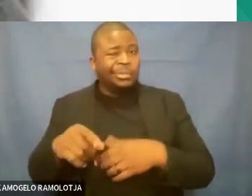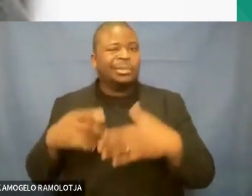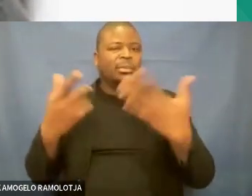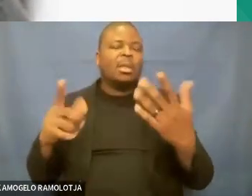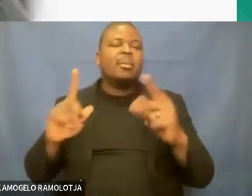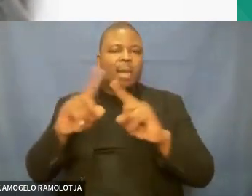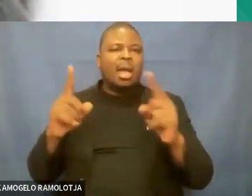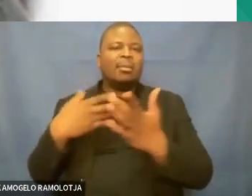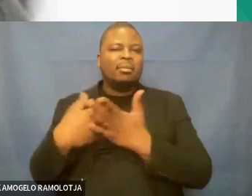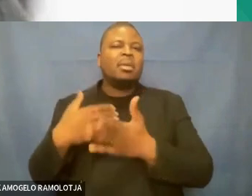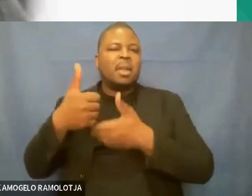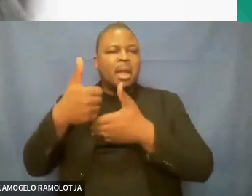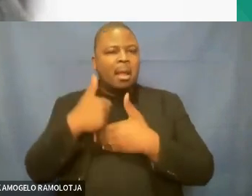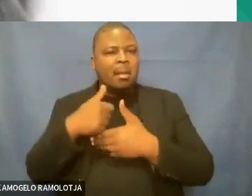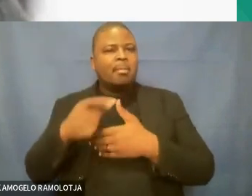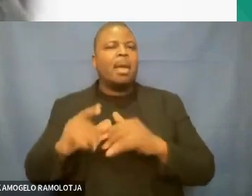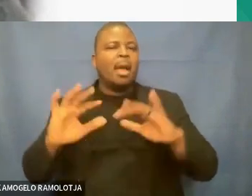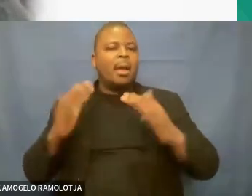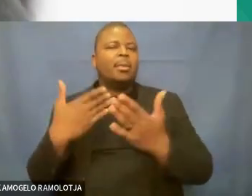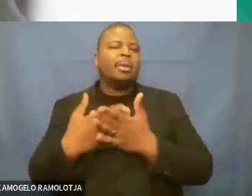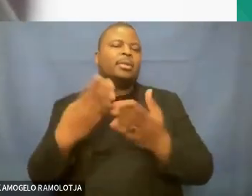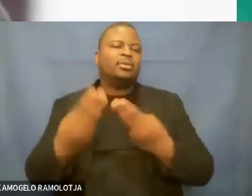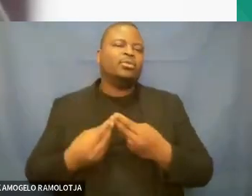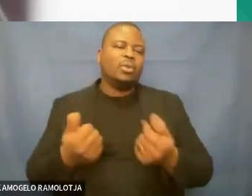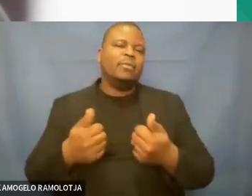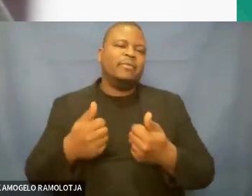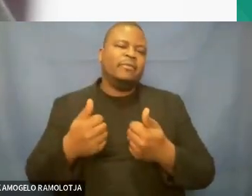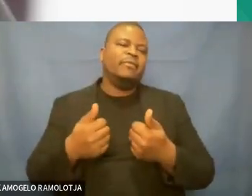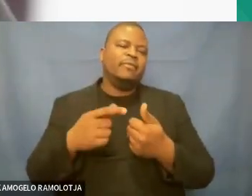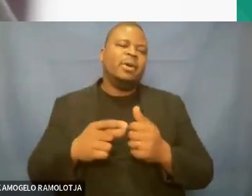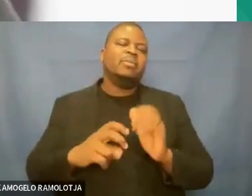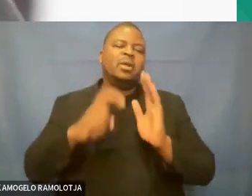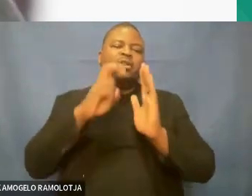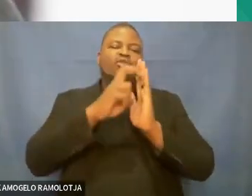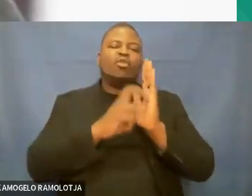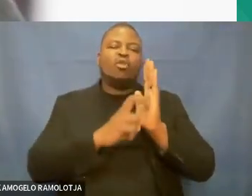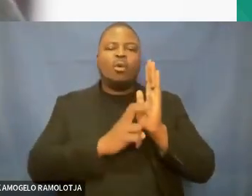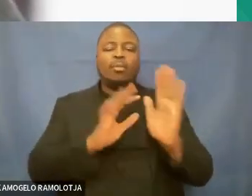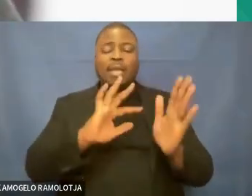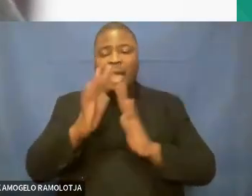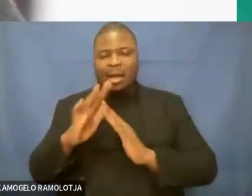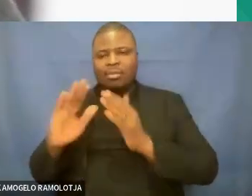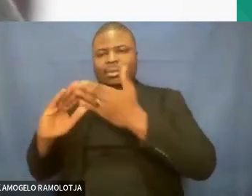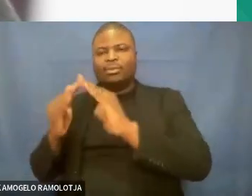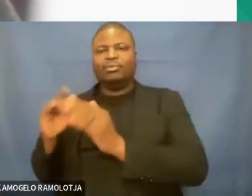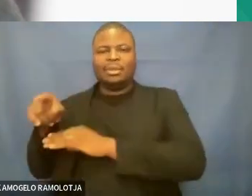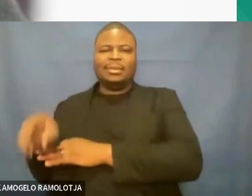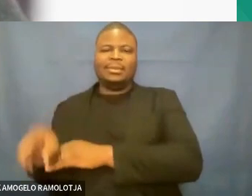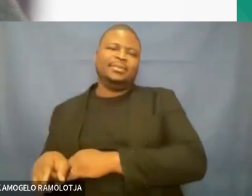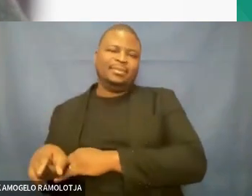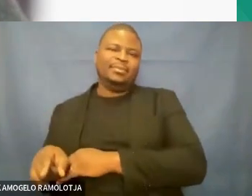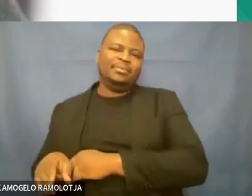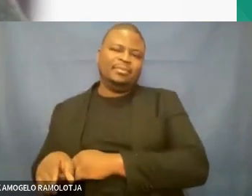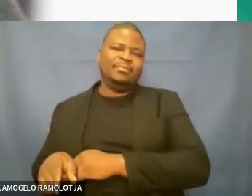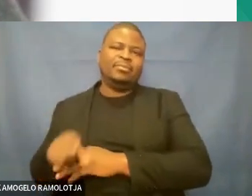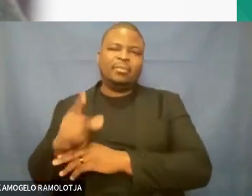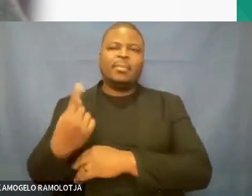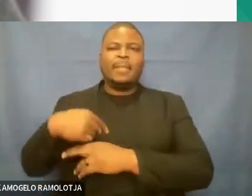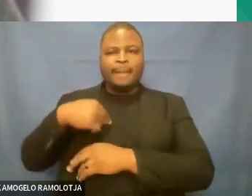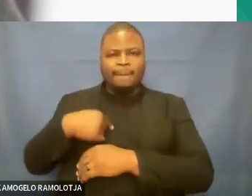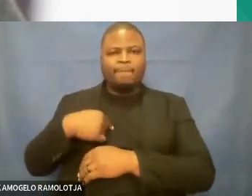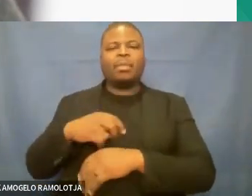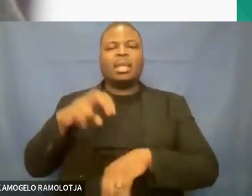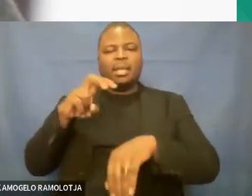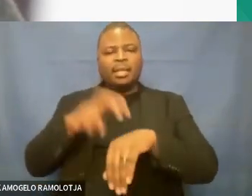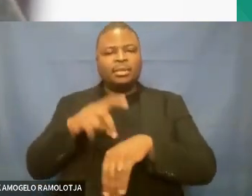better health and well-being. So that's where when we look at gender transformative approaches, we want to deal with